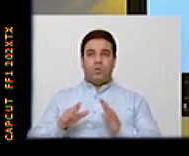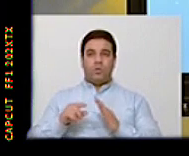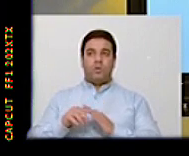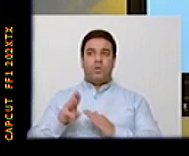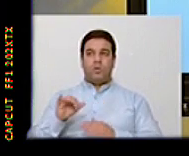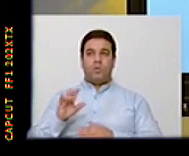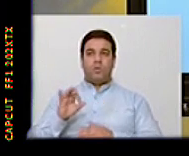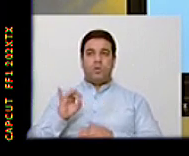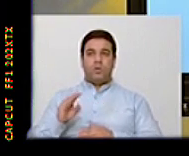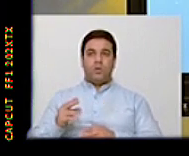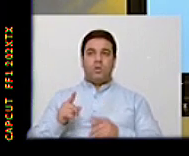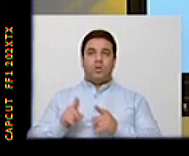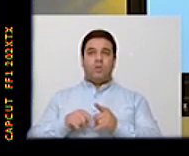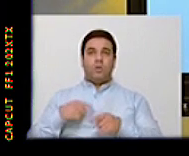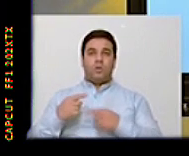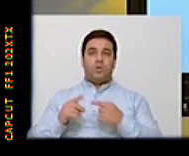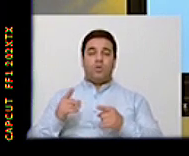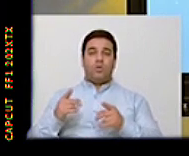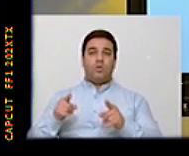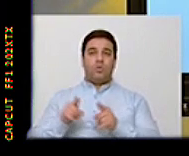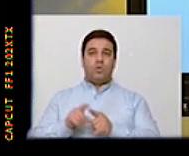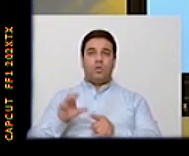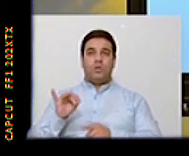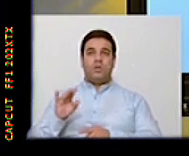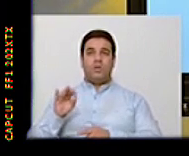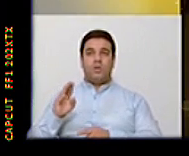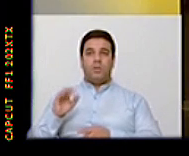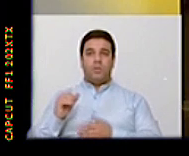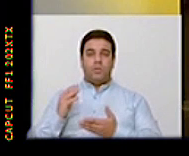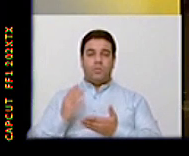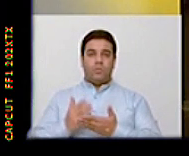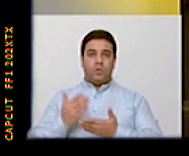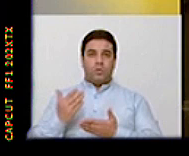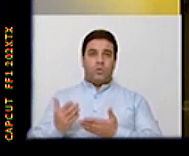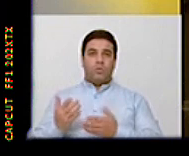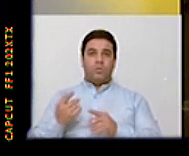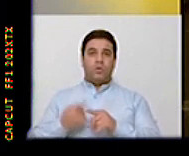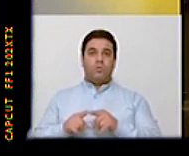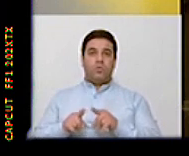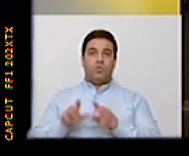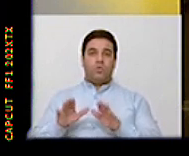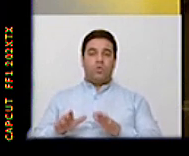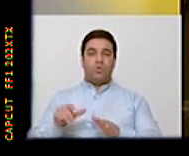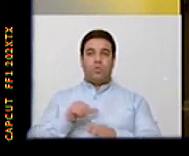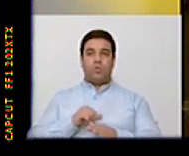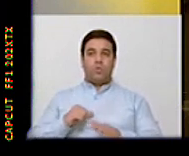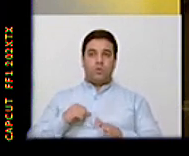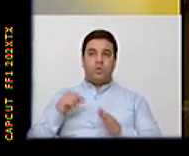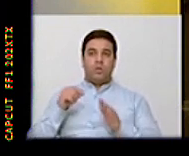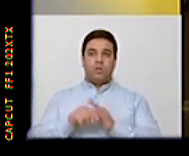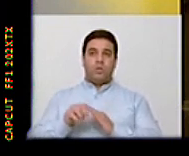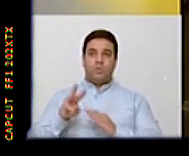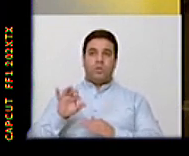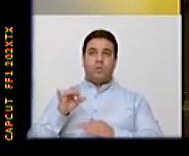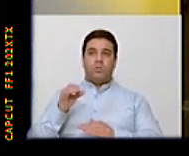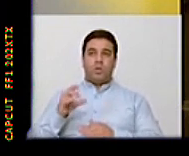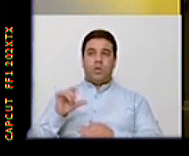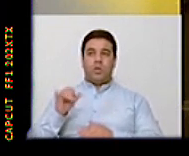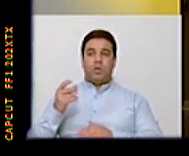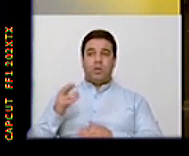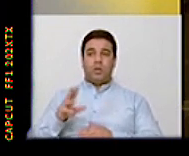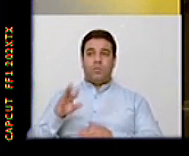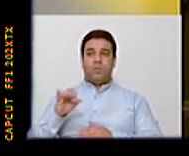deb ataladi. Lekin shunday sistemalar borki, mana bu yerda o'zining ichki manbai, energiya